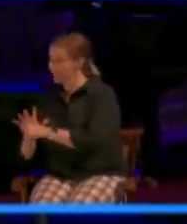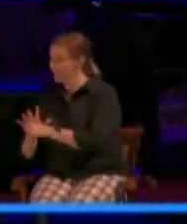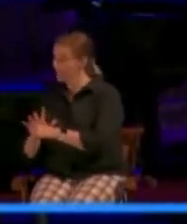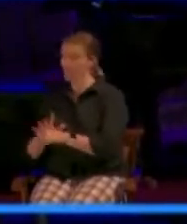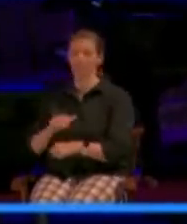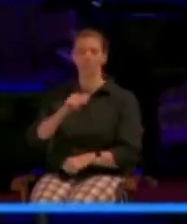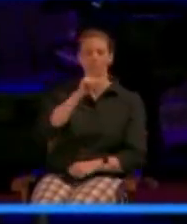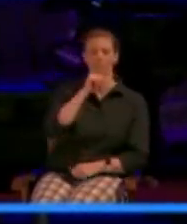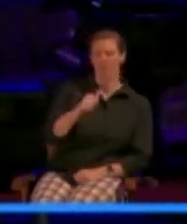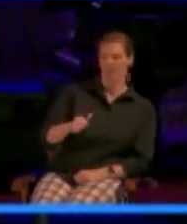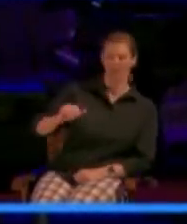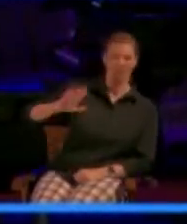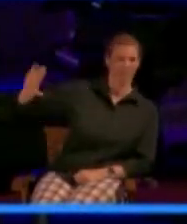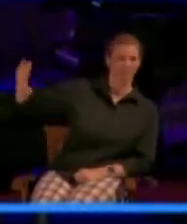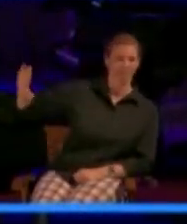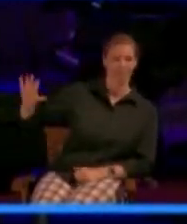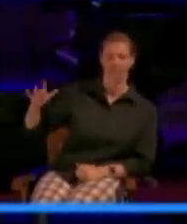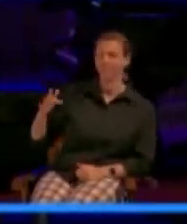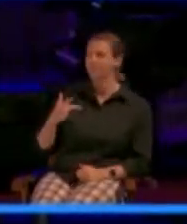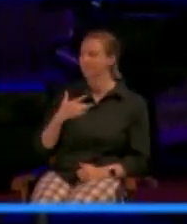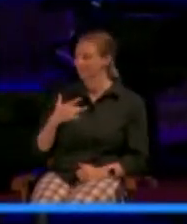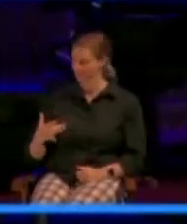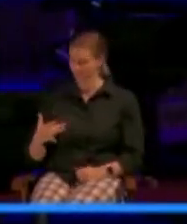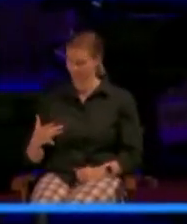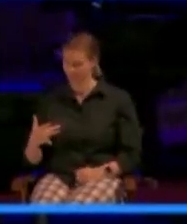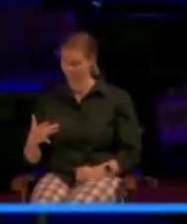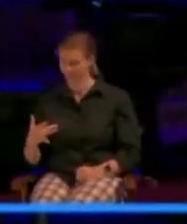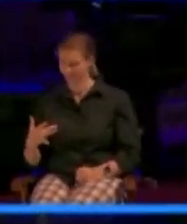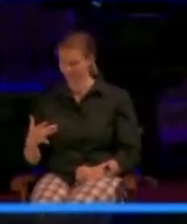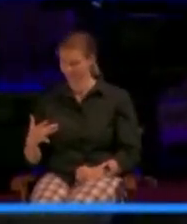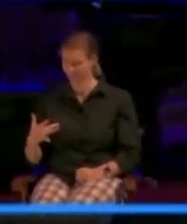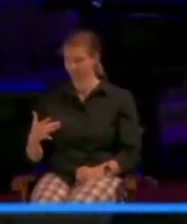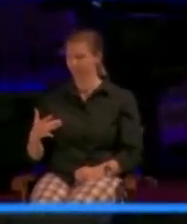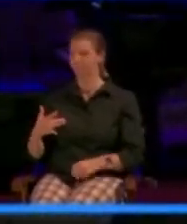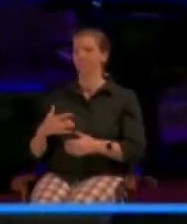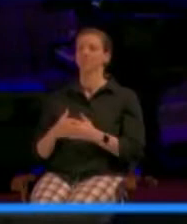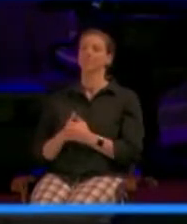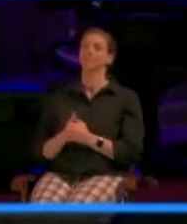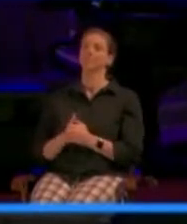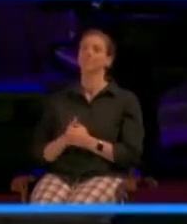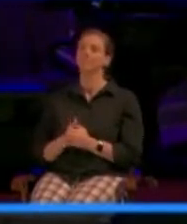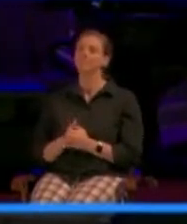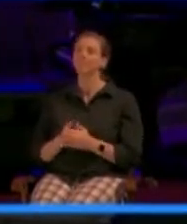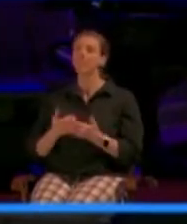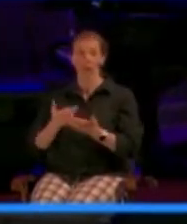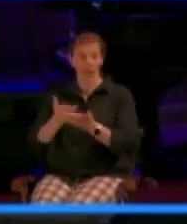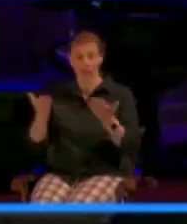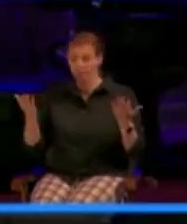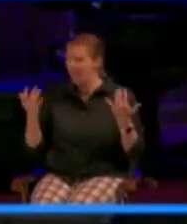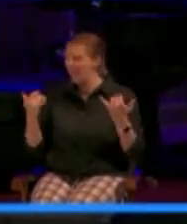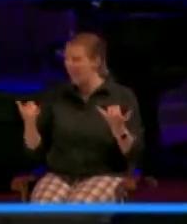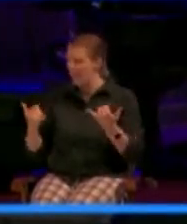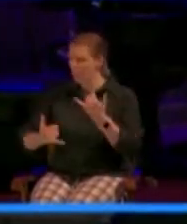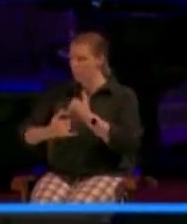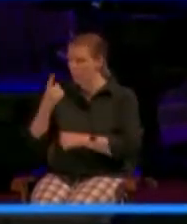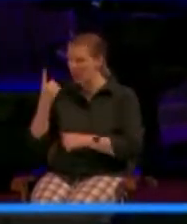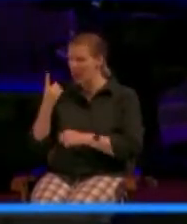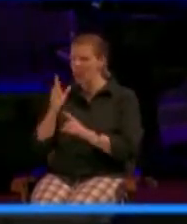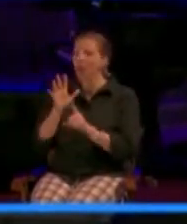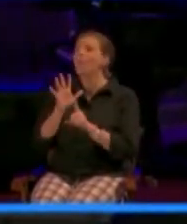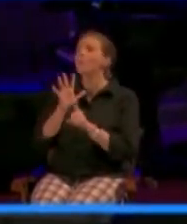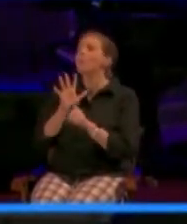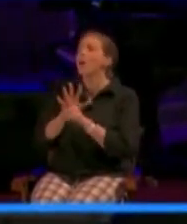cheapen the gospel. We've tried to wholesale it. We have devalued